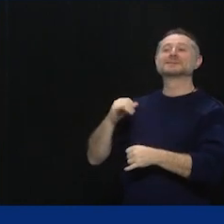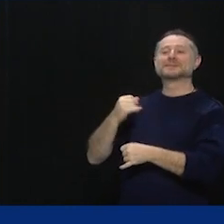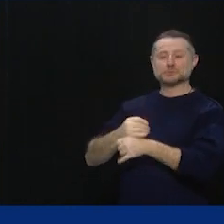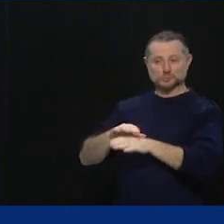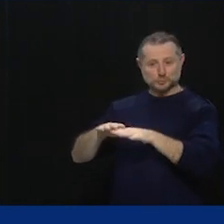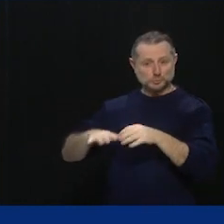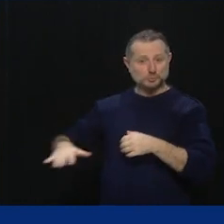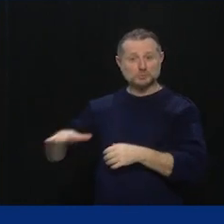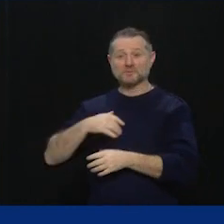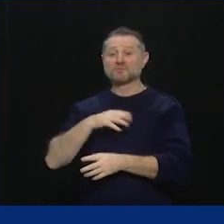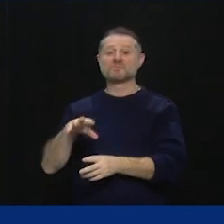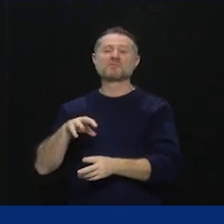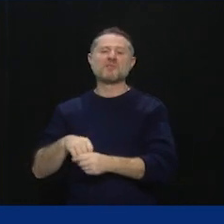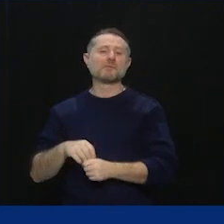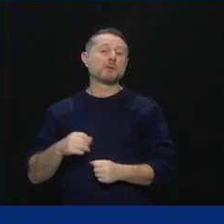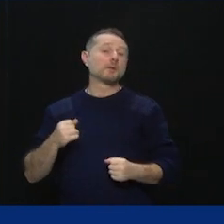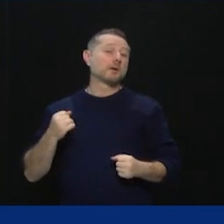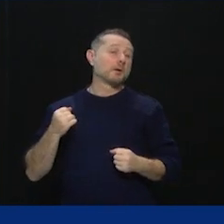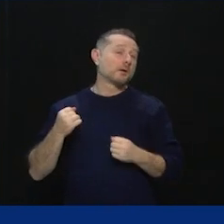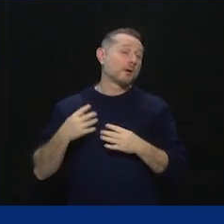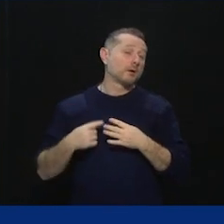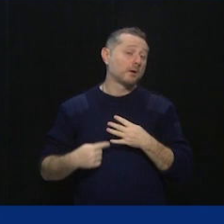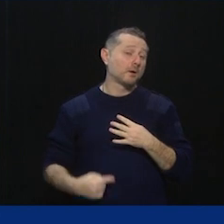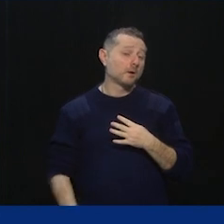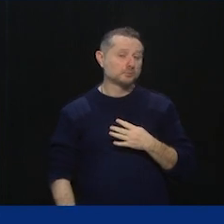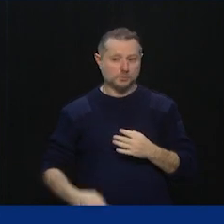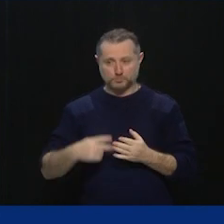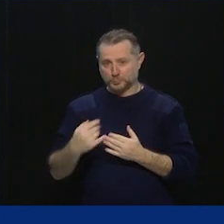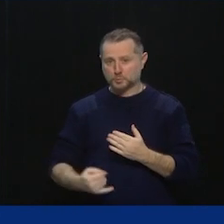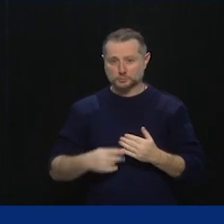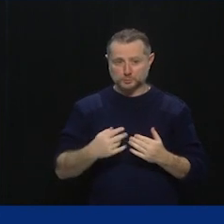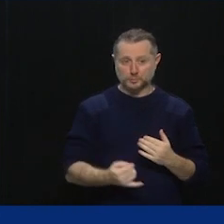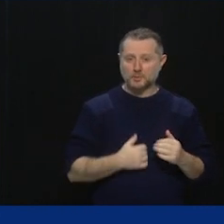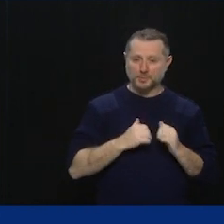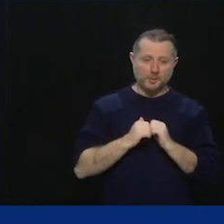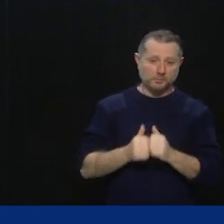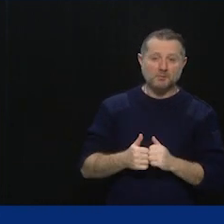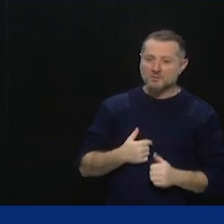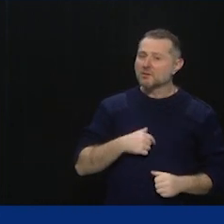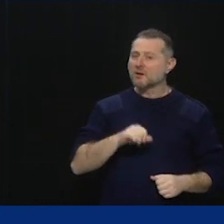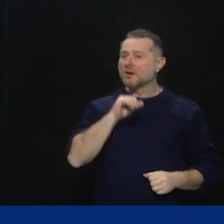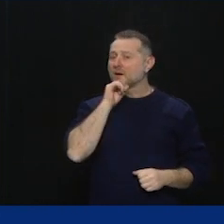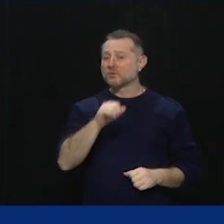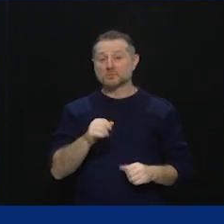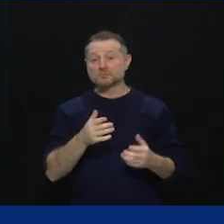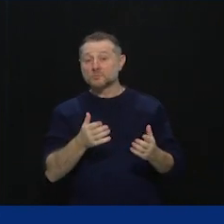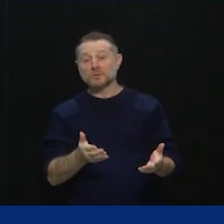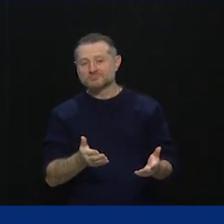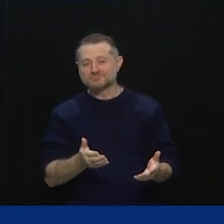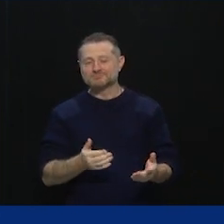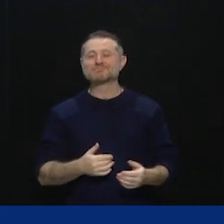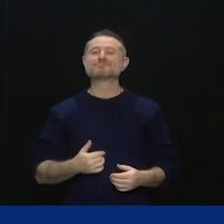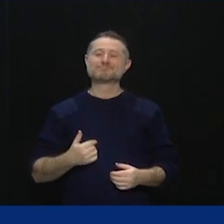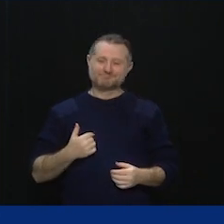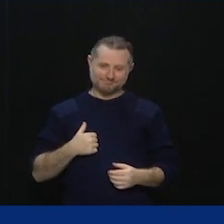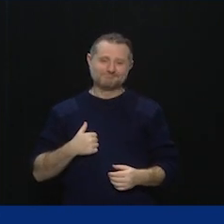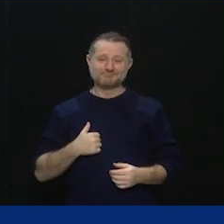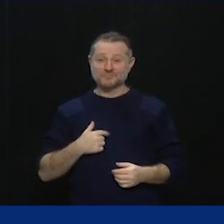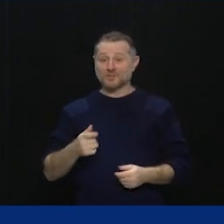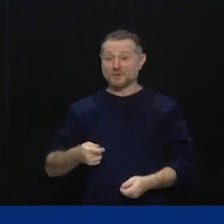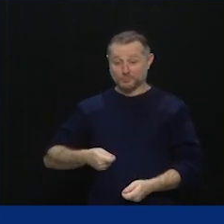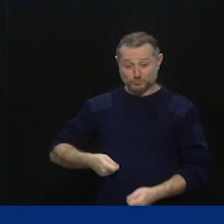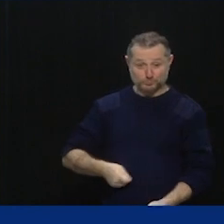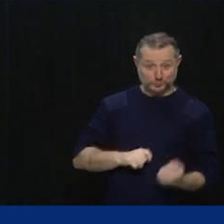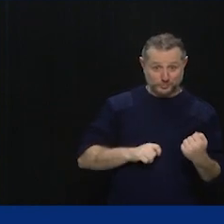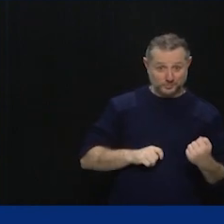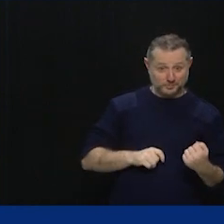you, I love going to groundbreakings and I love going to dedications because they show progress on Long